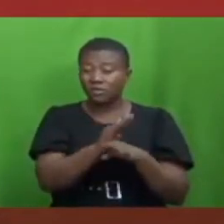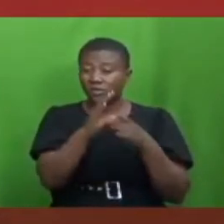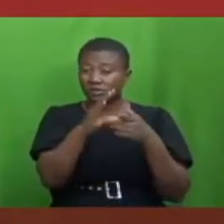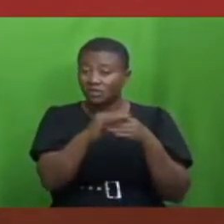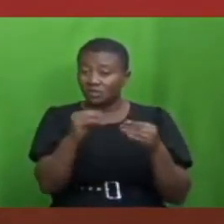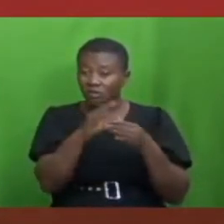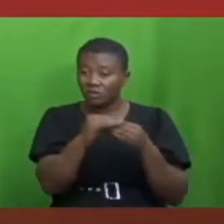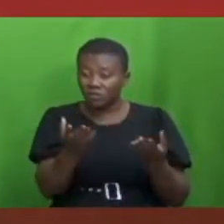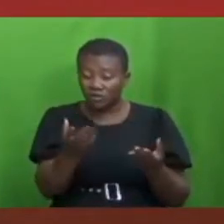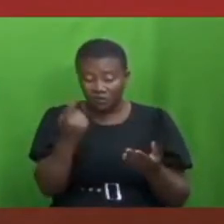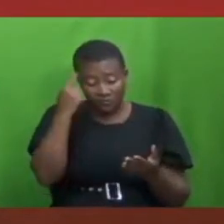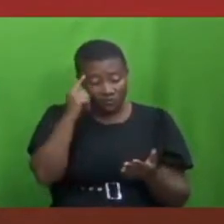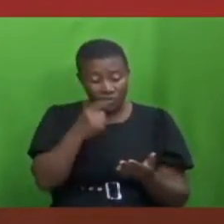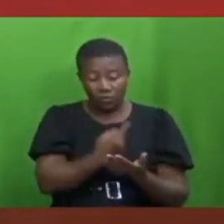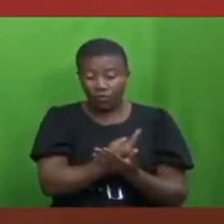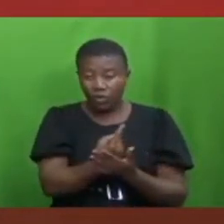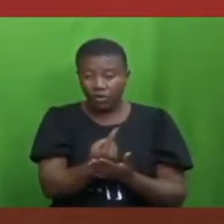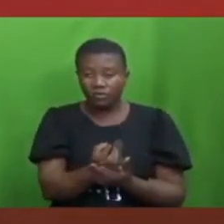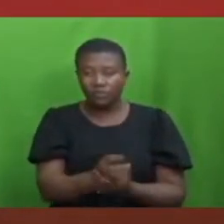the statement,